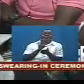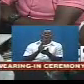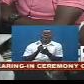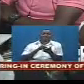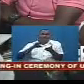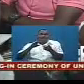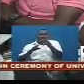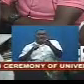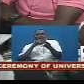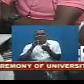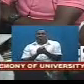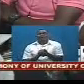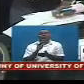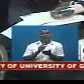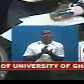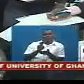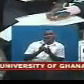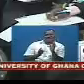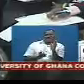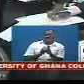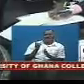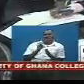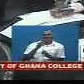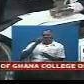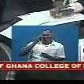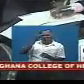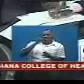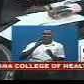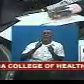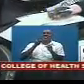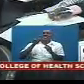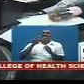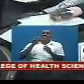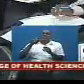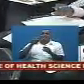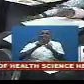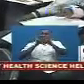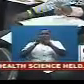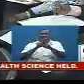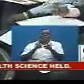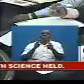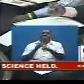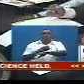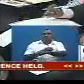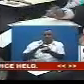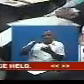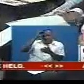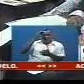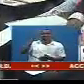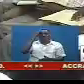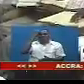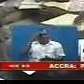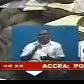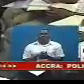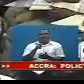Dr. Samuel Donkor, said the university has developed an intelligent space system laboratory to upgrade the knowledge of students in